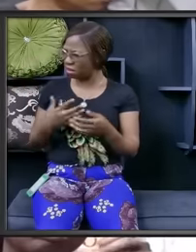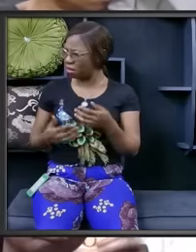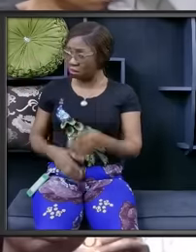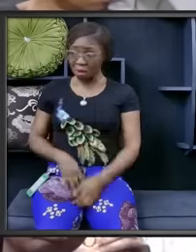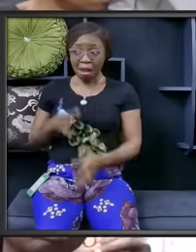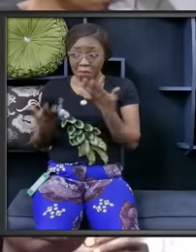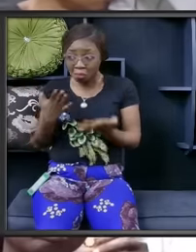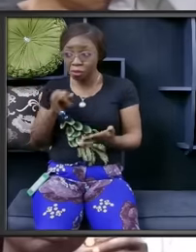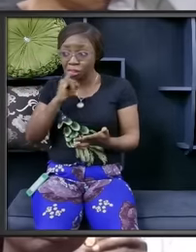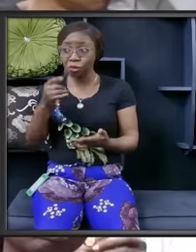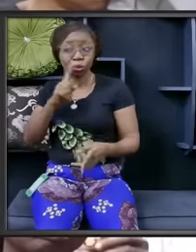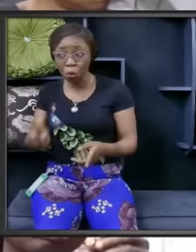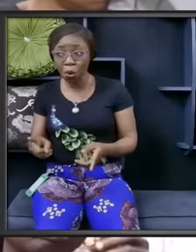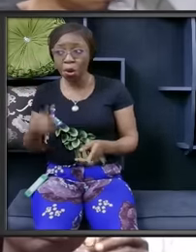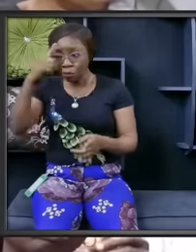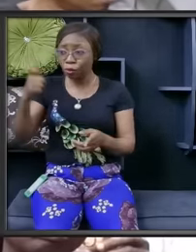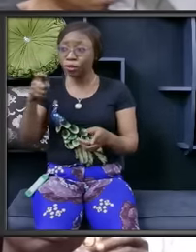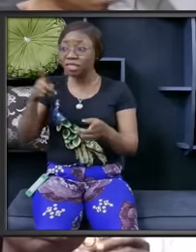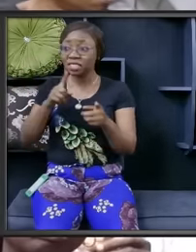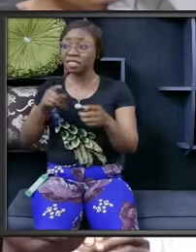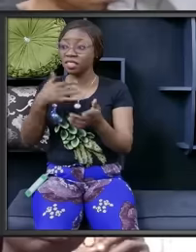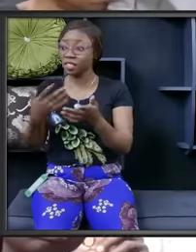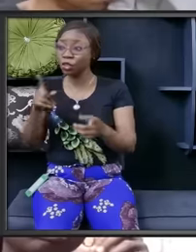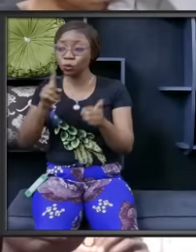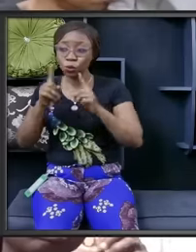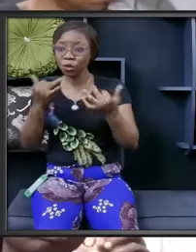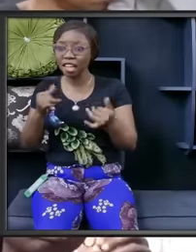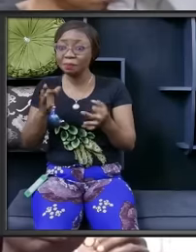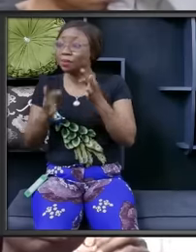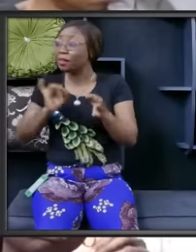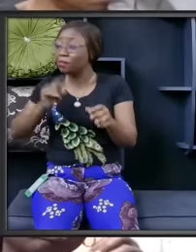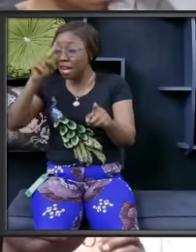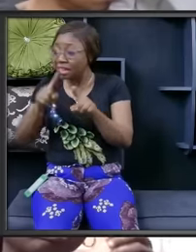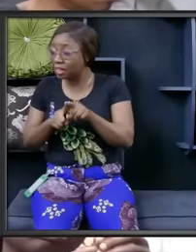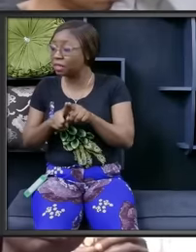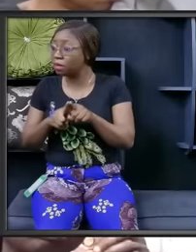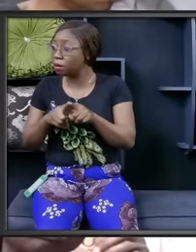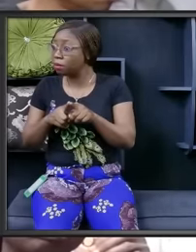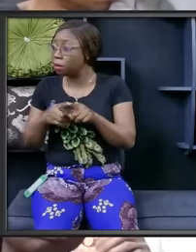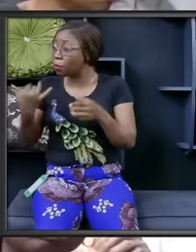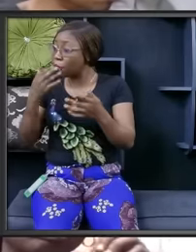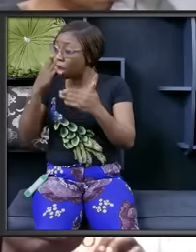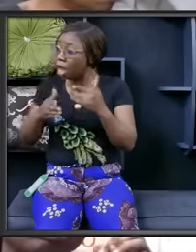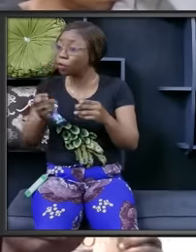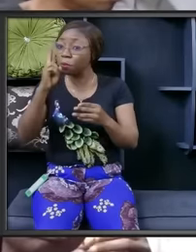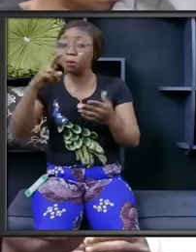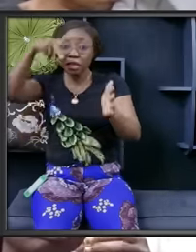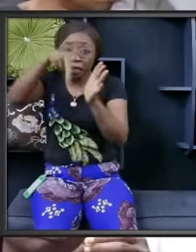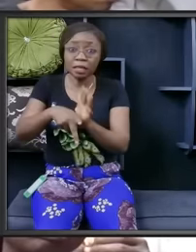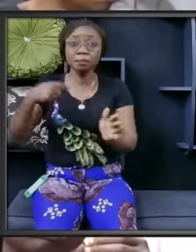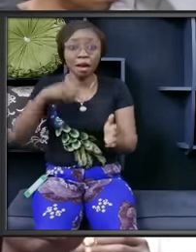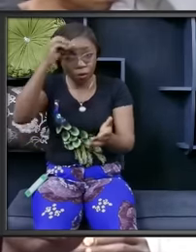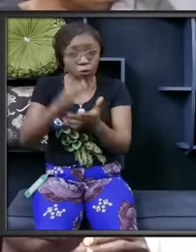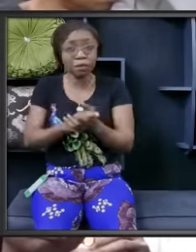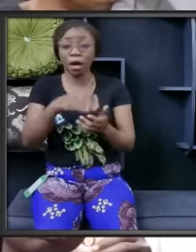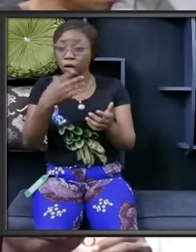true. Because this is where you talk now. If I agree, we may end up killing this man. Mm-mm. And all these children,